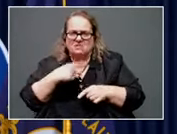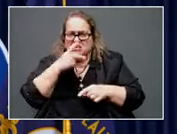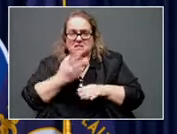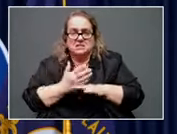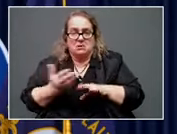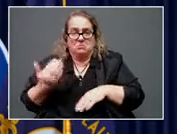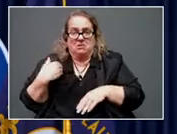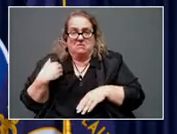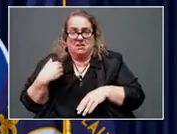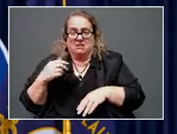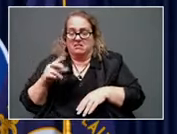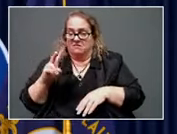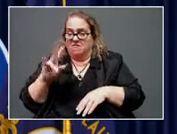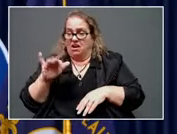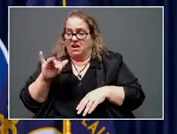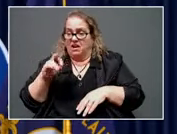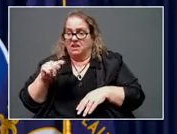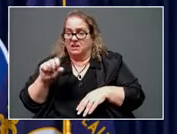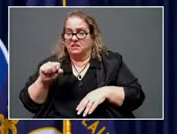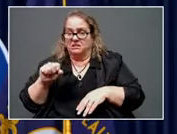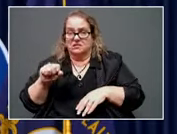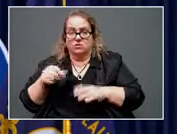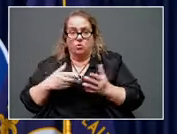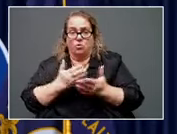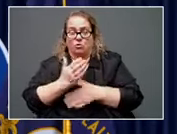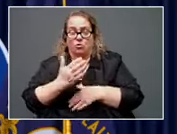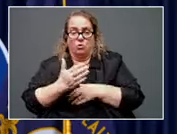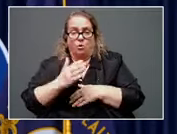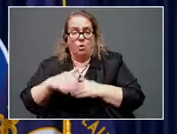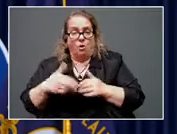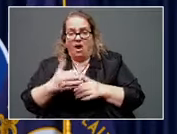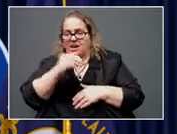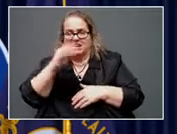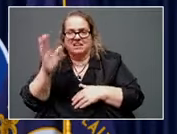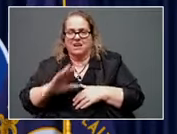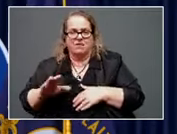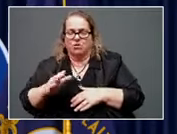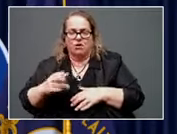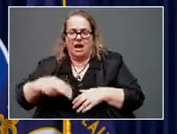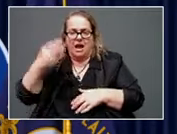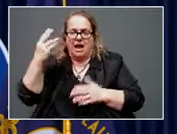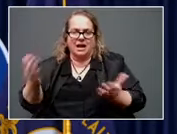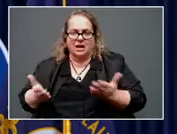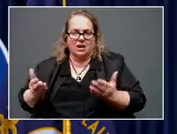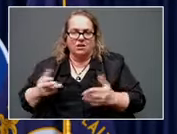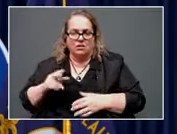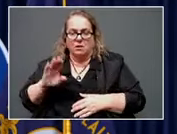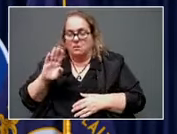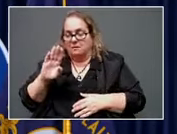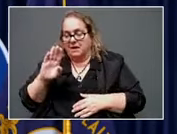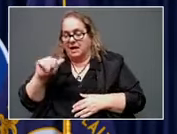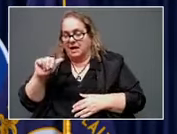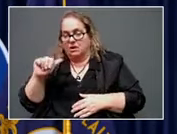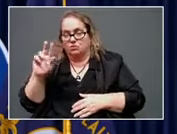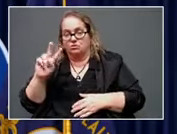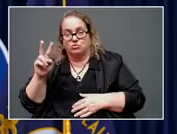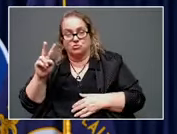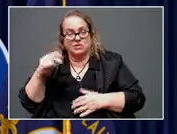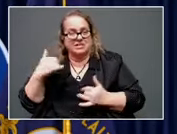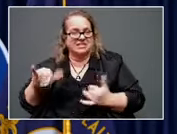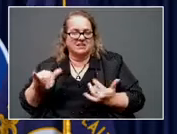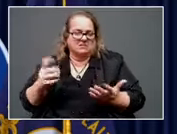whole countries and cause major problems and never take off here. And in this case, the BA2 still remains an uncertainty that